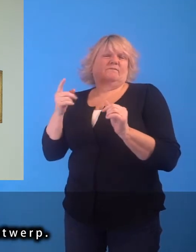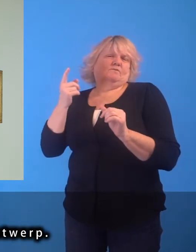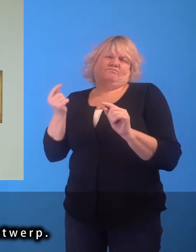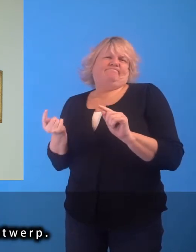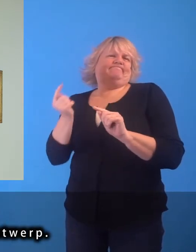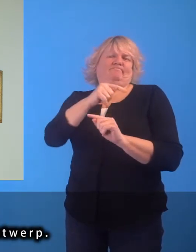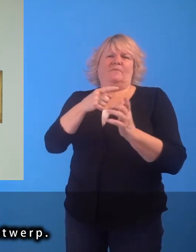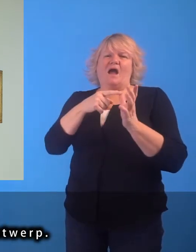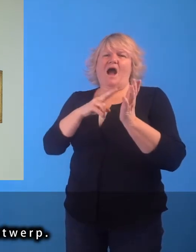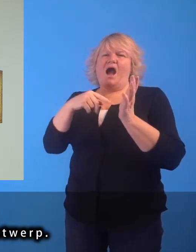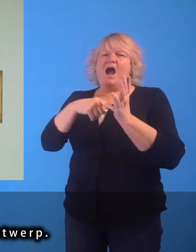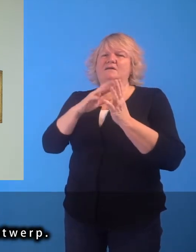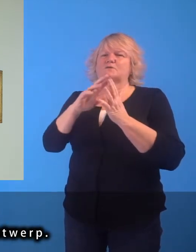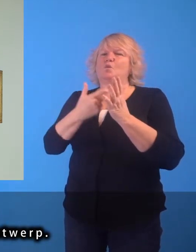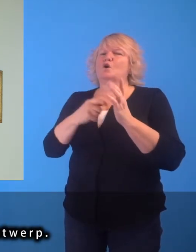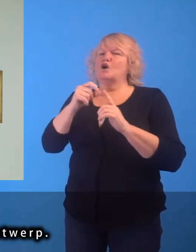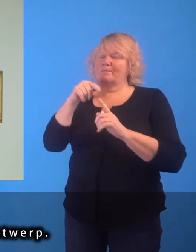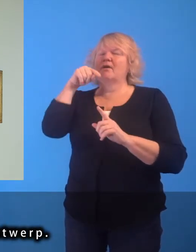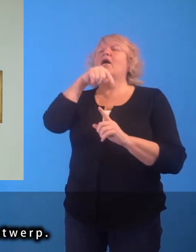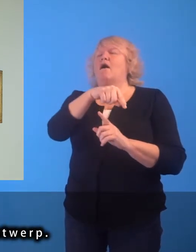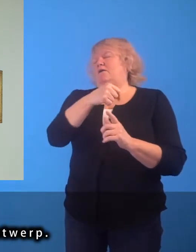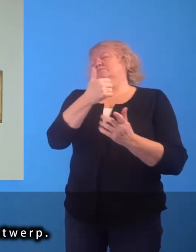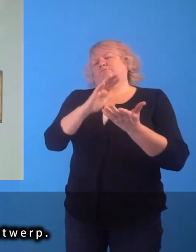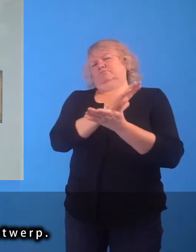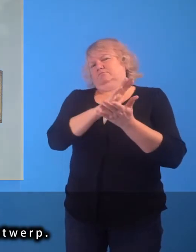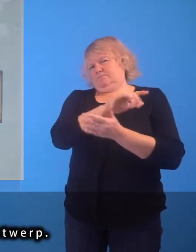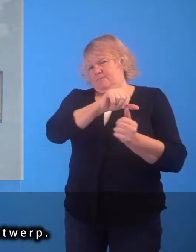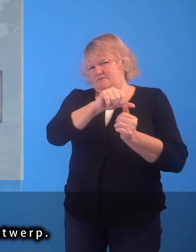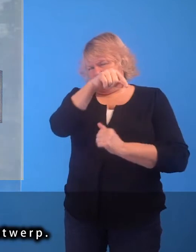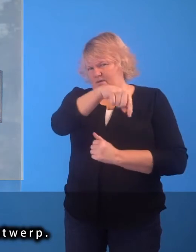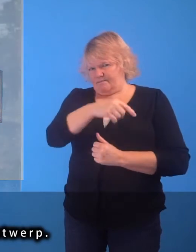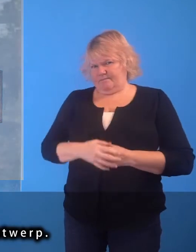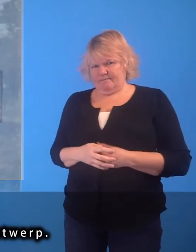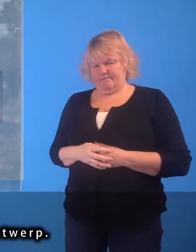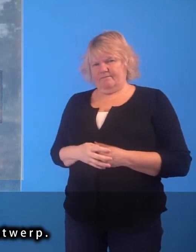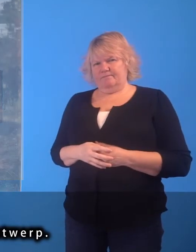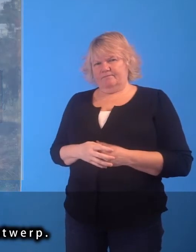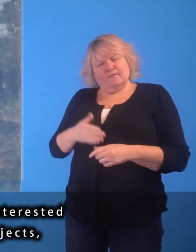and followed this with a much more successful stint in Antwerp.